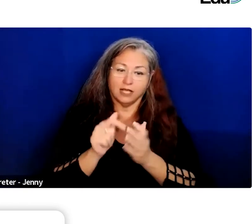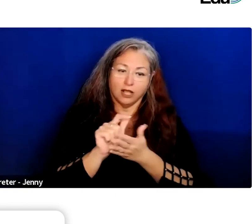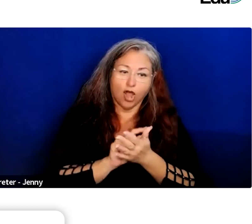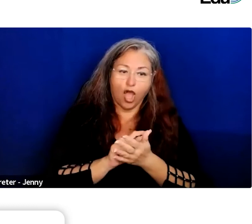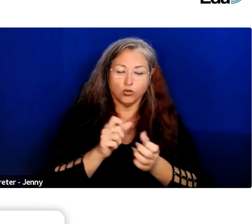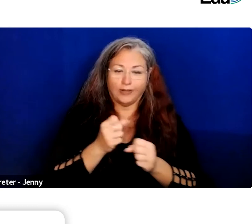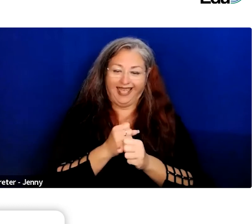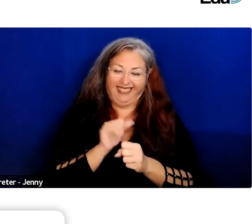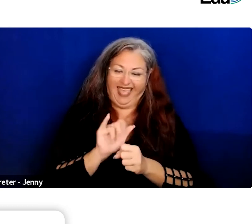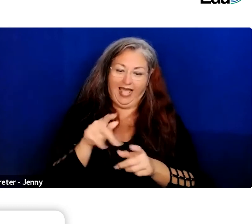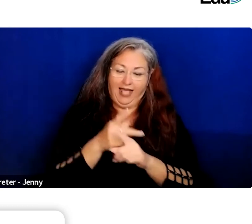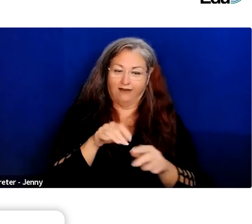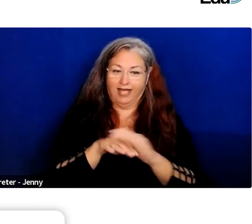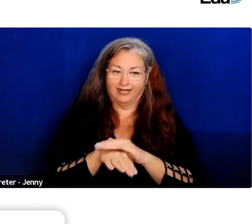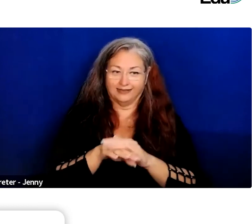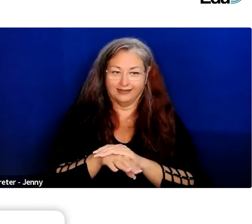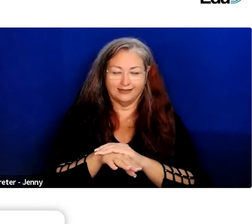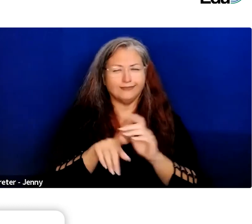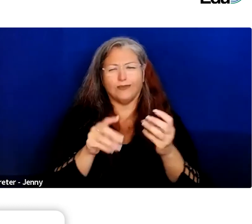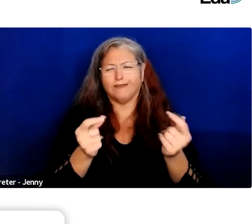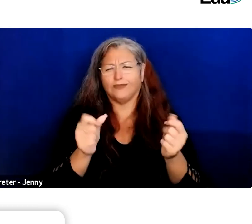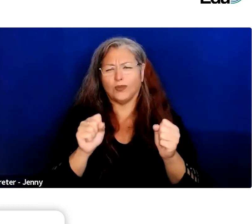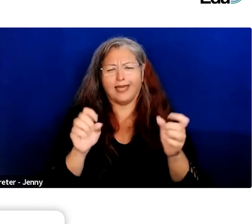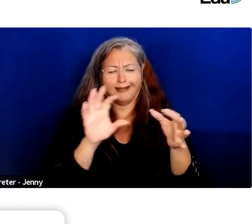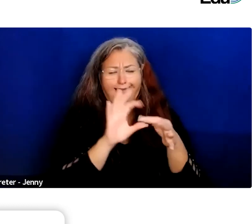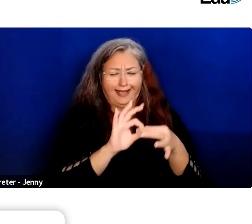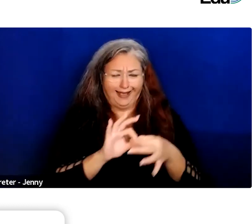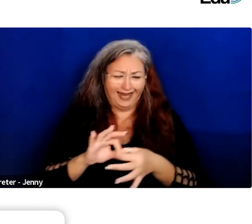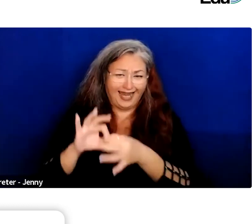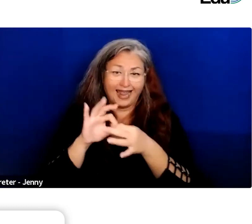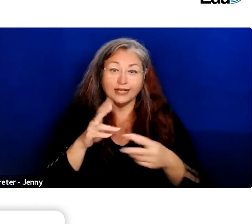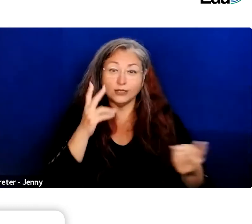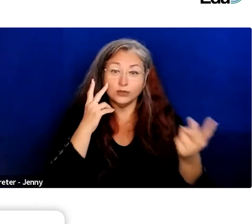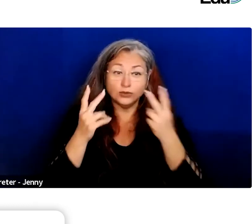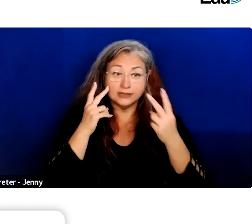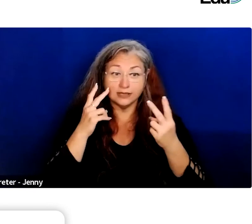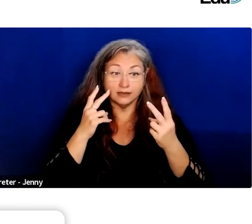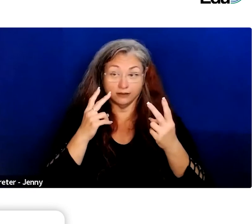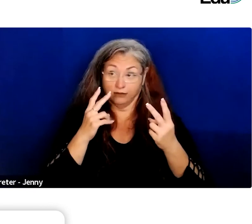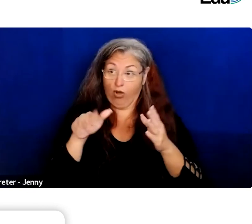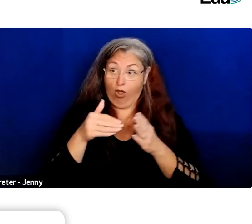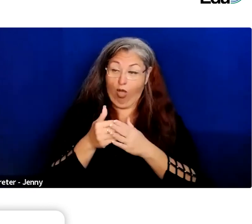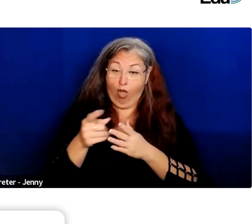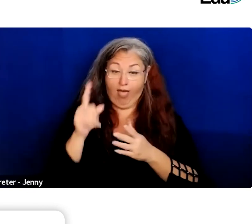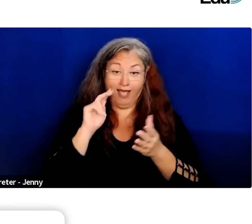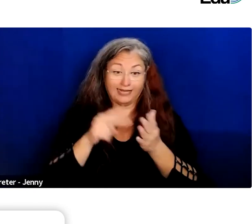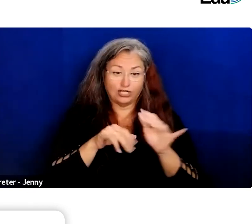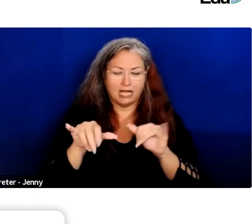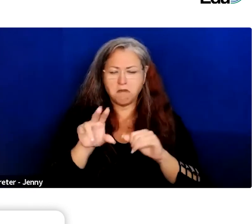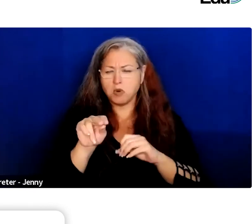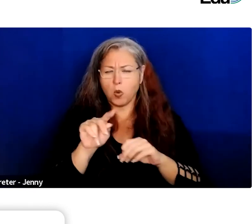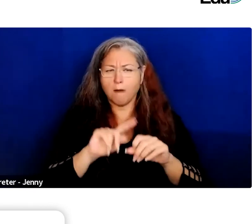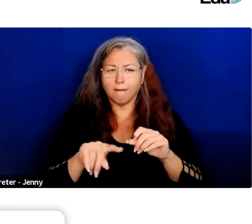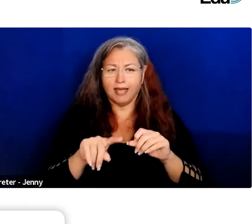access, I mean, you can connect the dots and try to see, does everybody have that intention? No. But do I think that